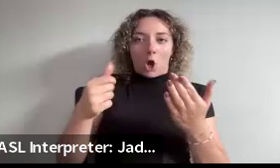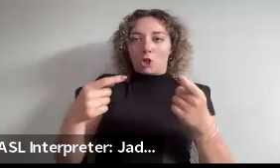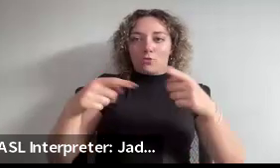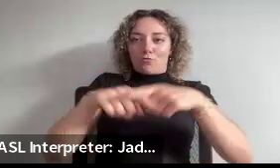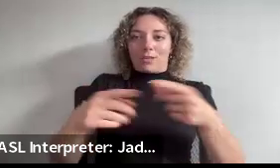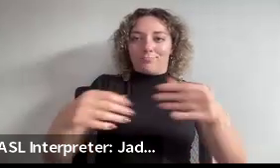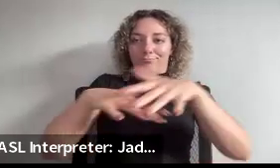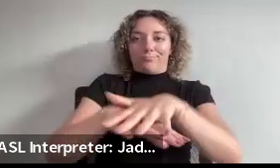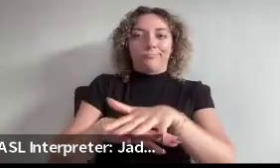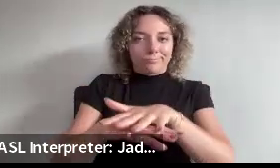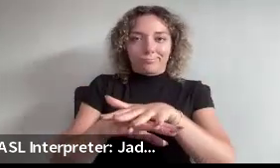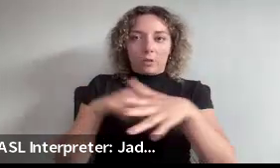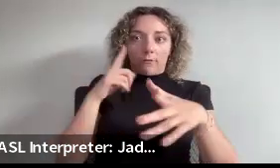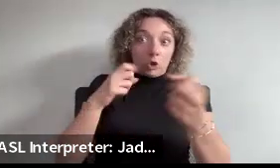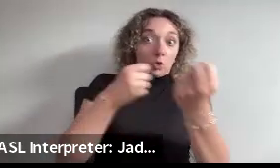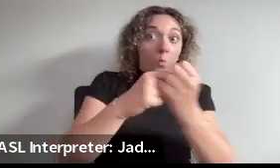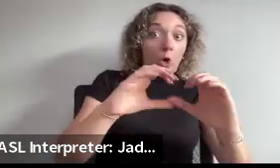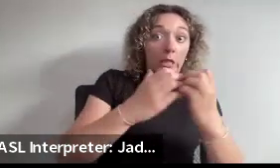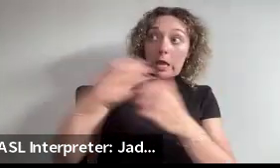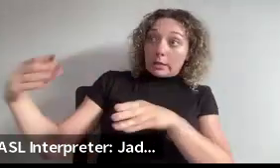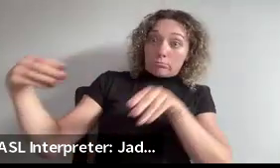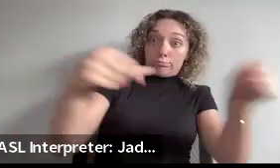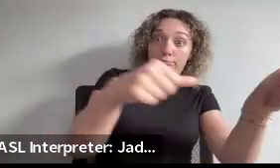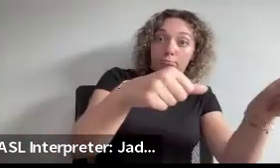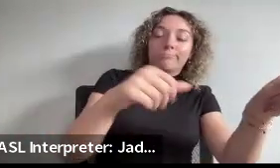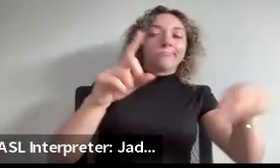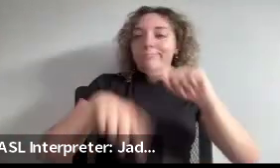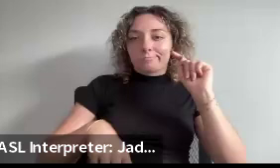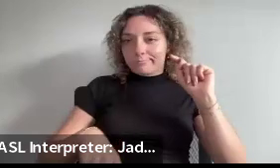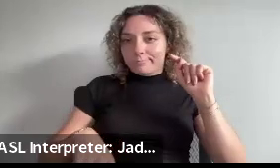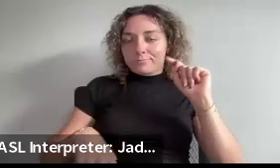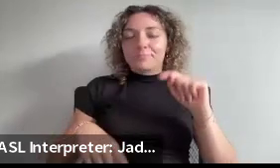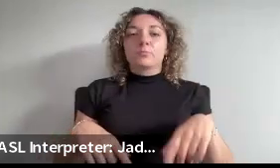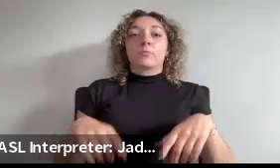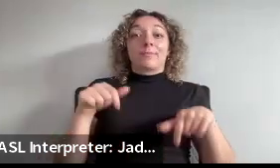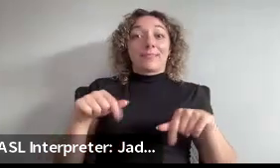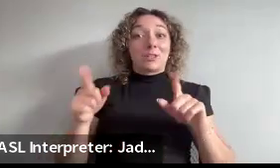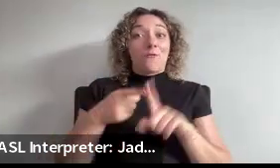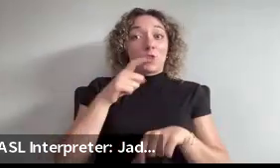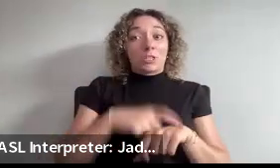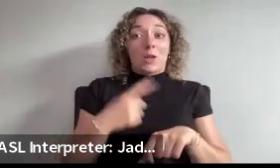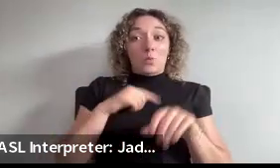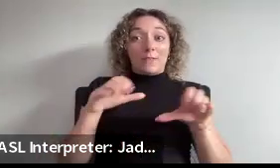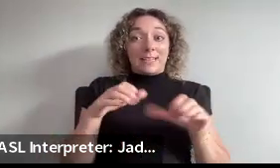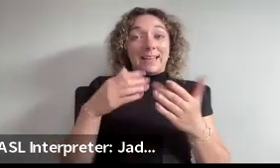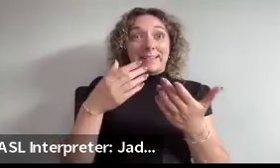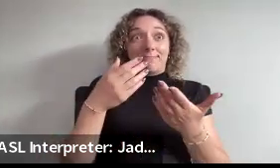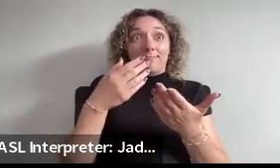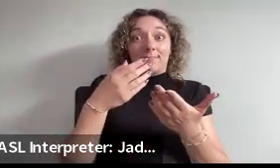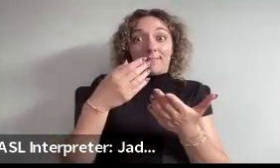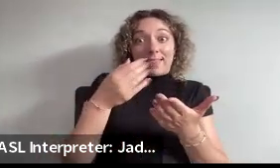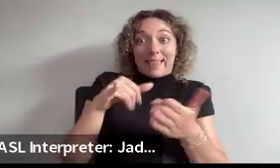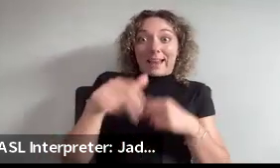to support classes being offered. This is the first time we've done a fee like this in academic